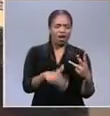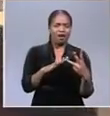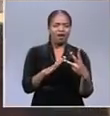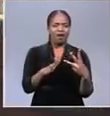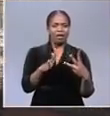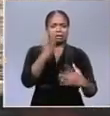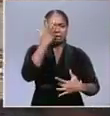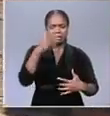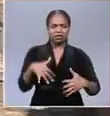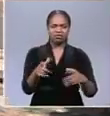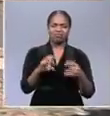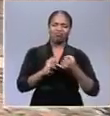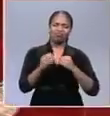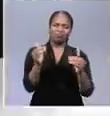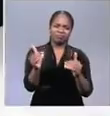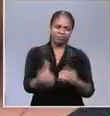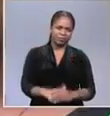pieces after a devastating week.